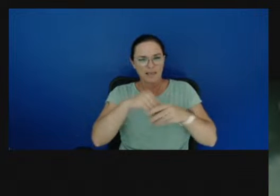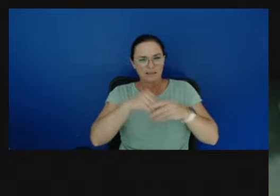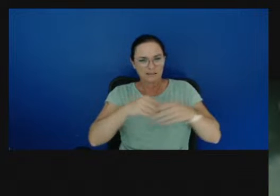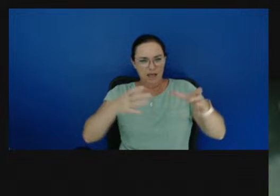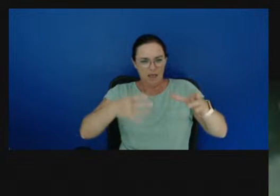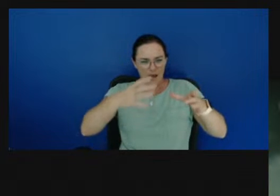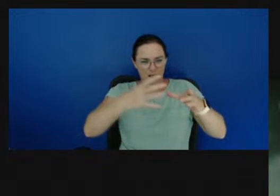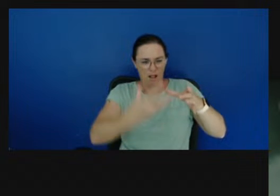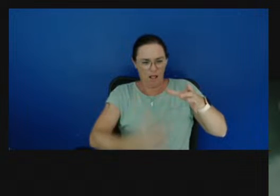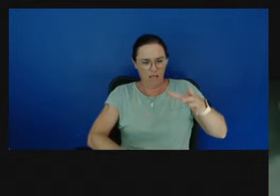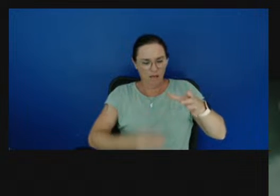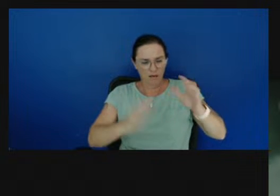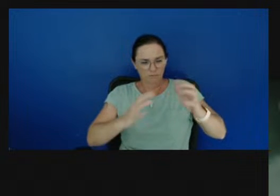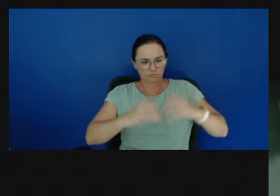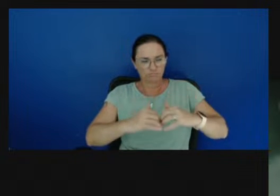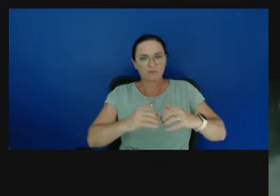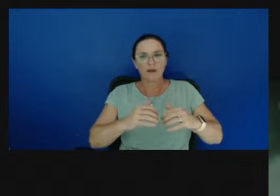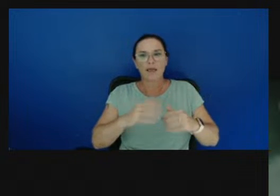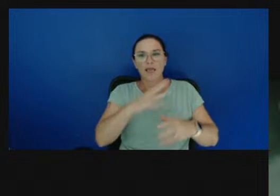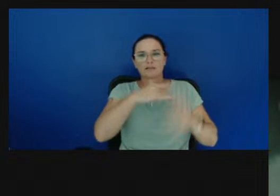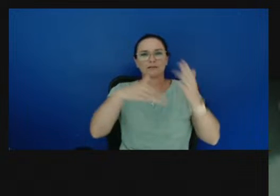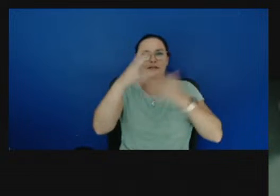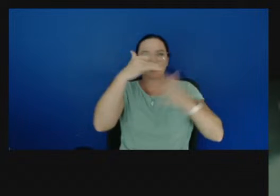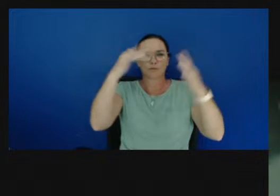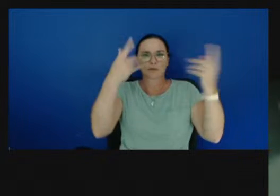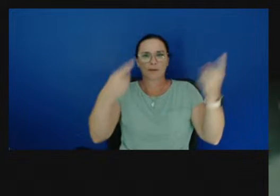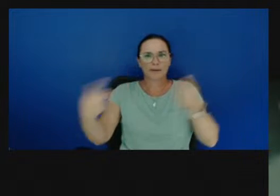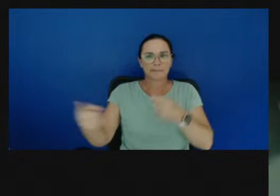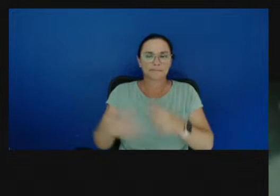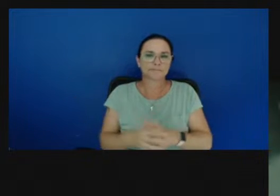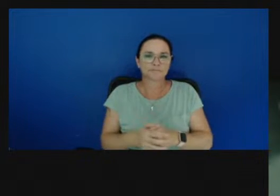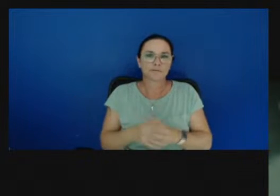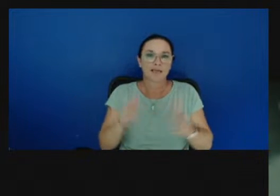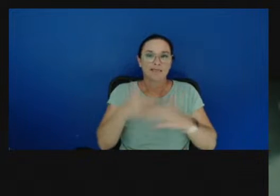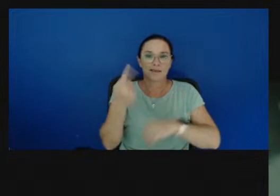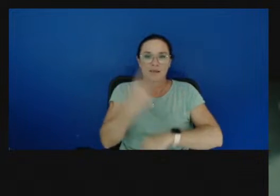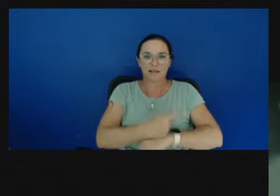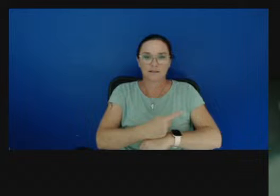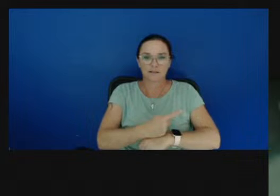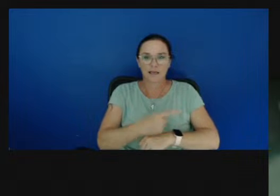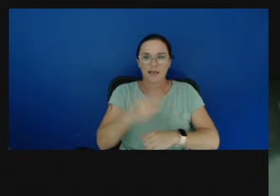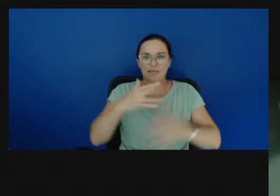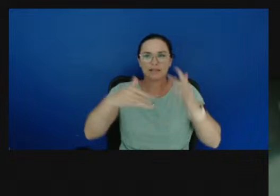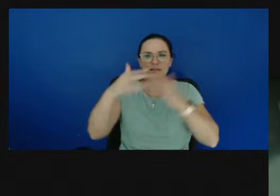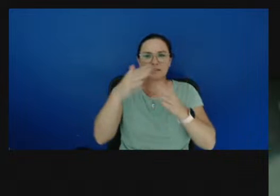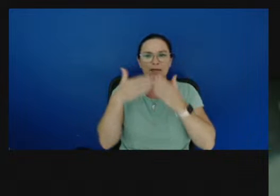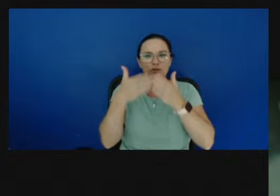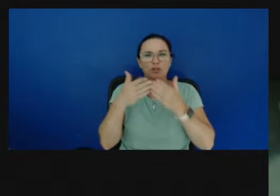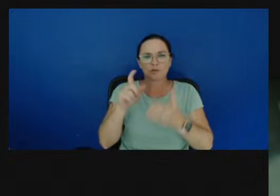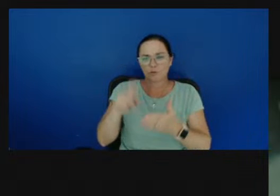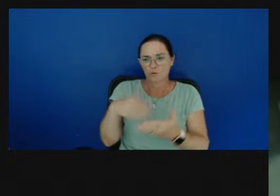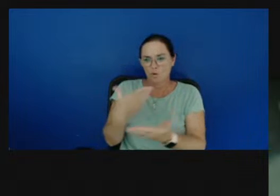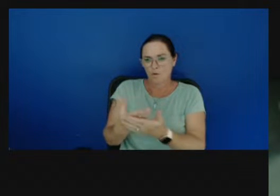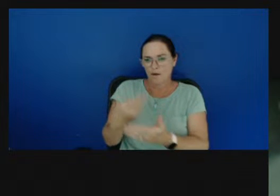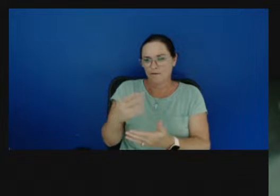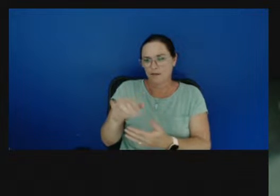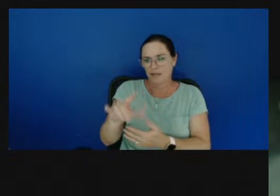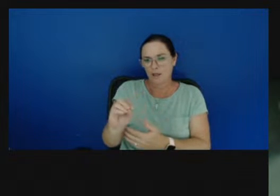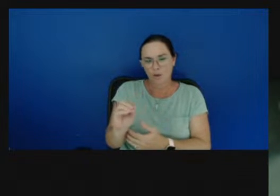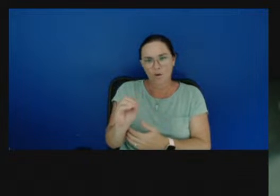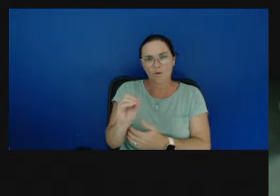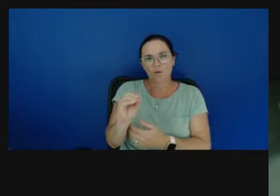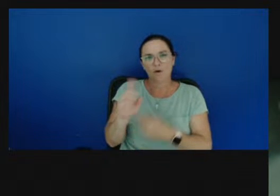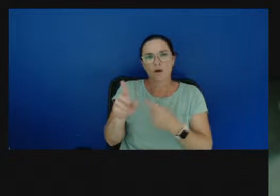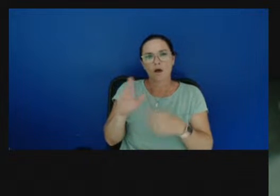Park Superintendent Bowles had a problem. The next day, the steamship Samaria was due in port in Hilo on a homeward stretch